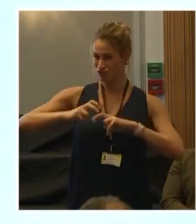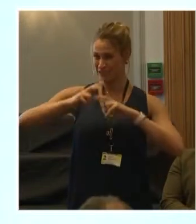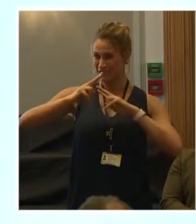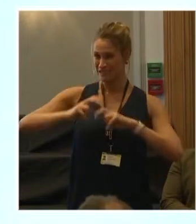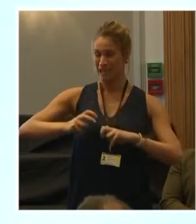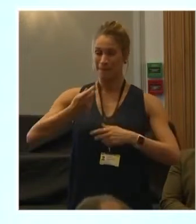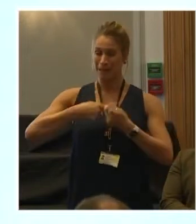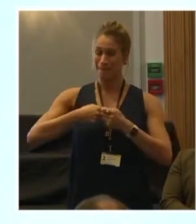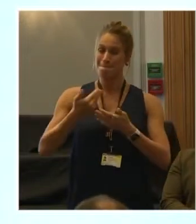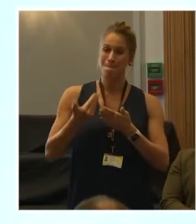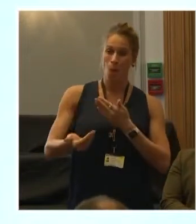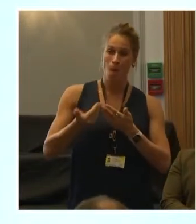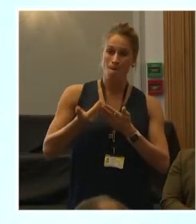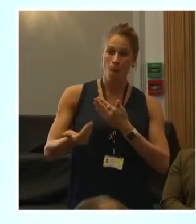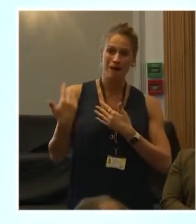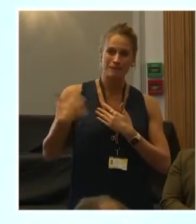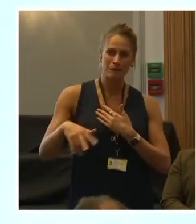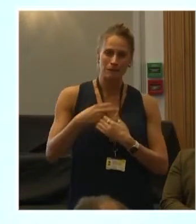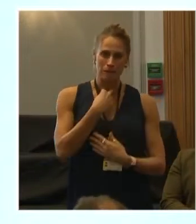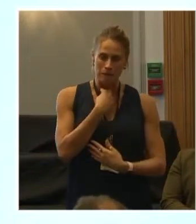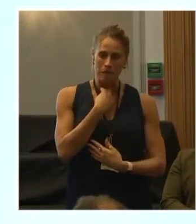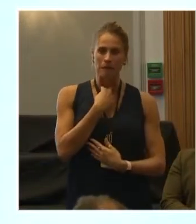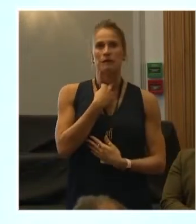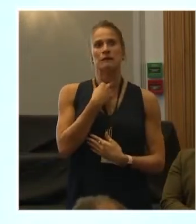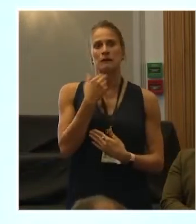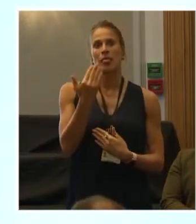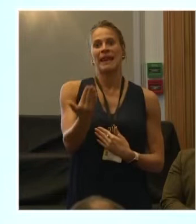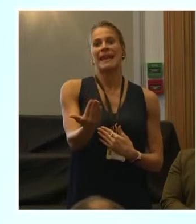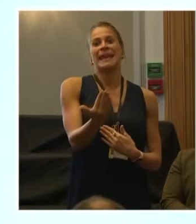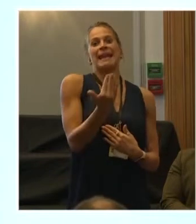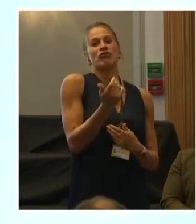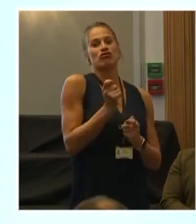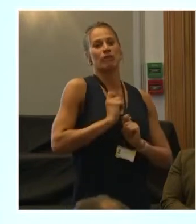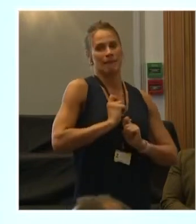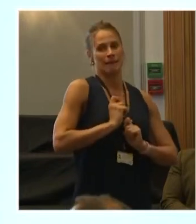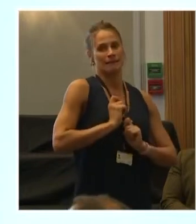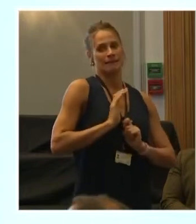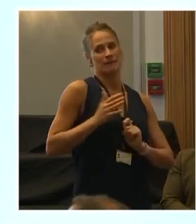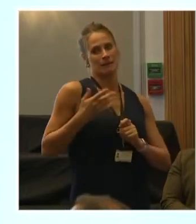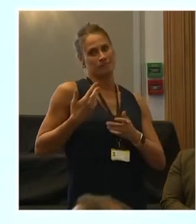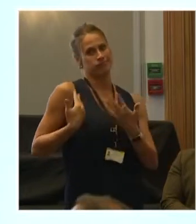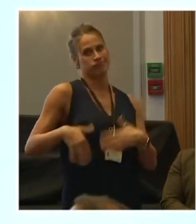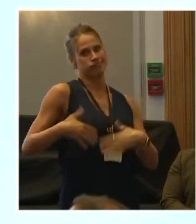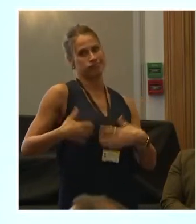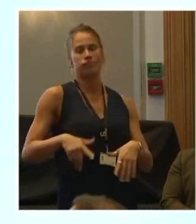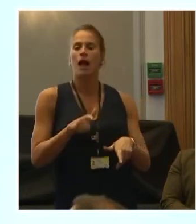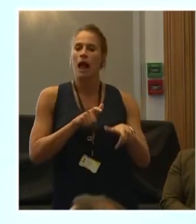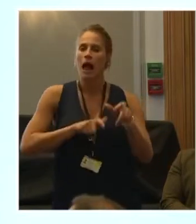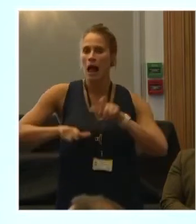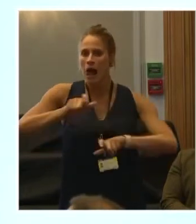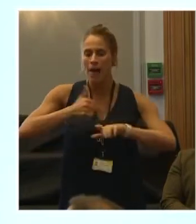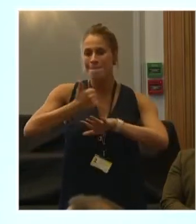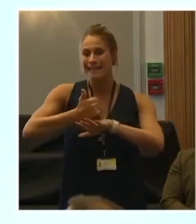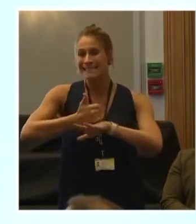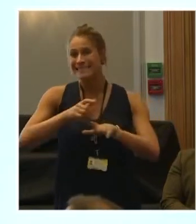more and more expensive, which is very unfortunate, the nearer to treatment it gets. Graduating from the basic science and lab work to working